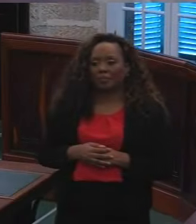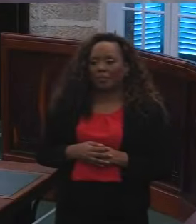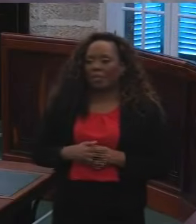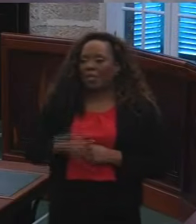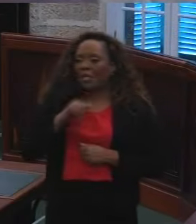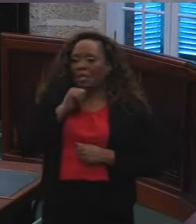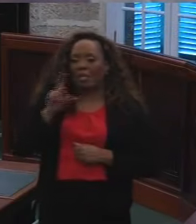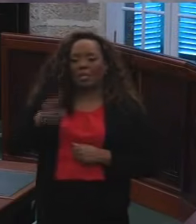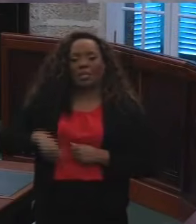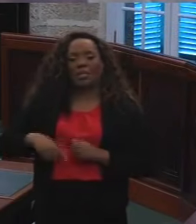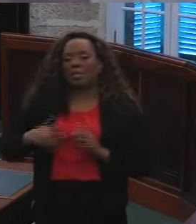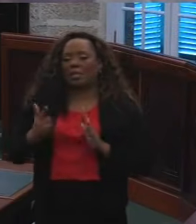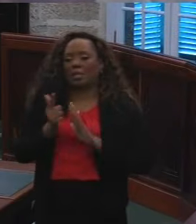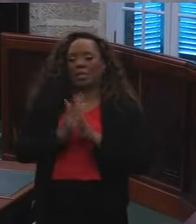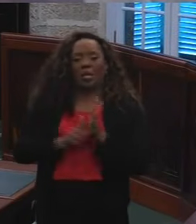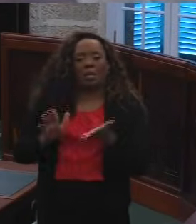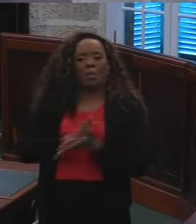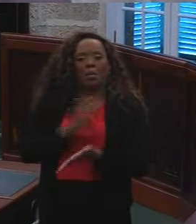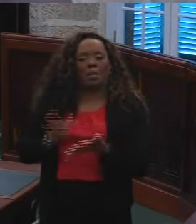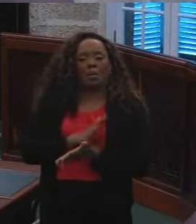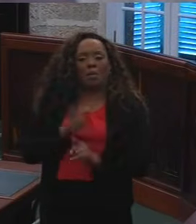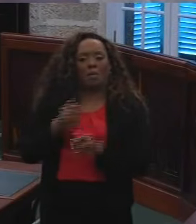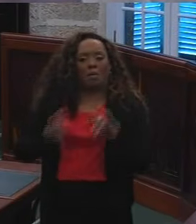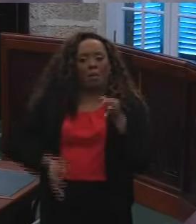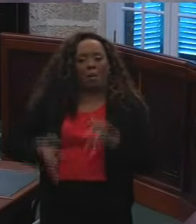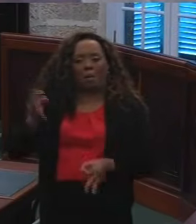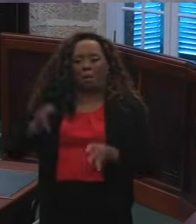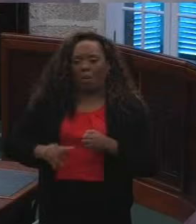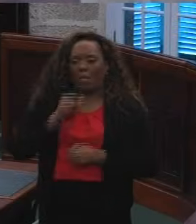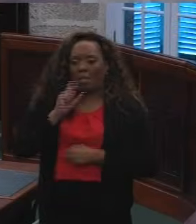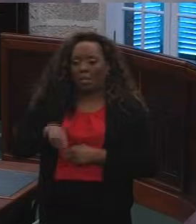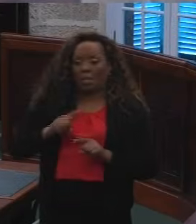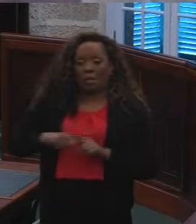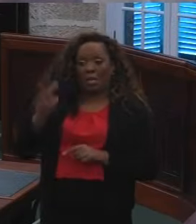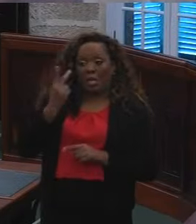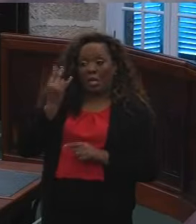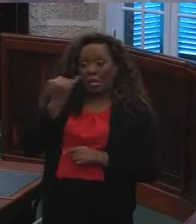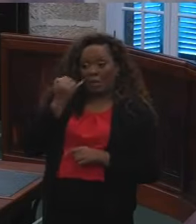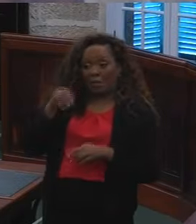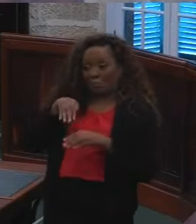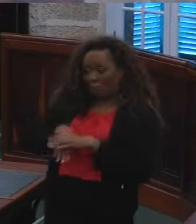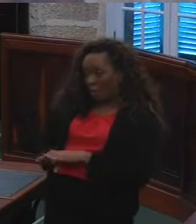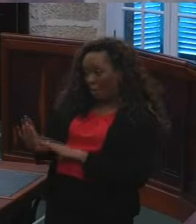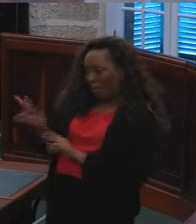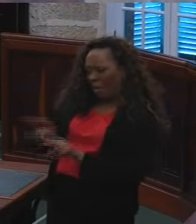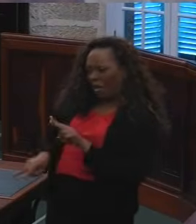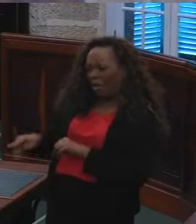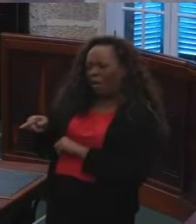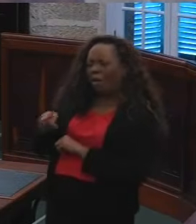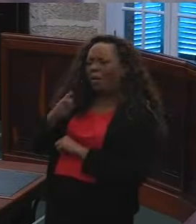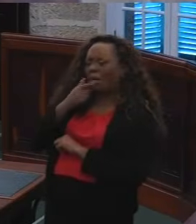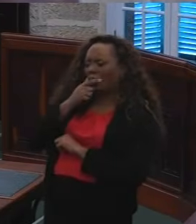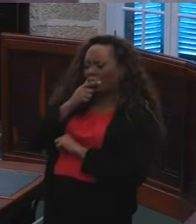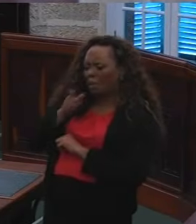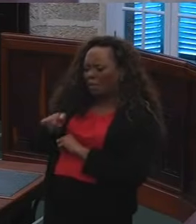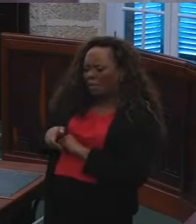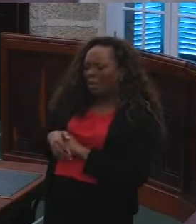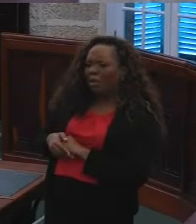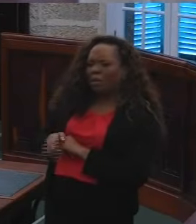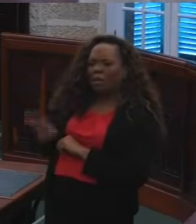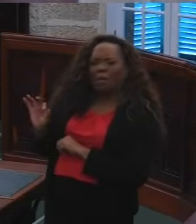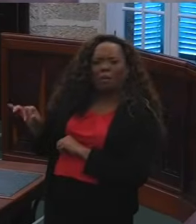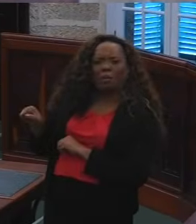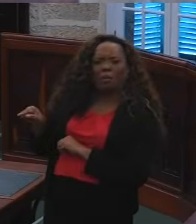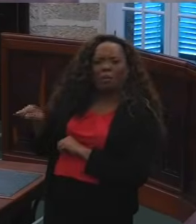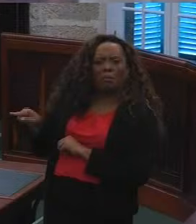court where there is knowledge or grounds reasonable or to suspect that the older person is in need